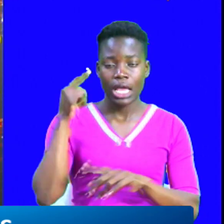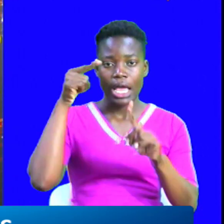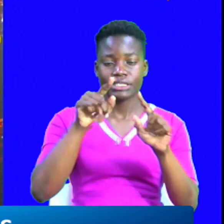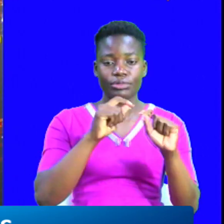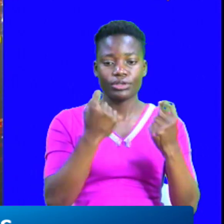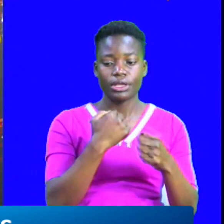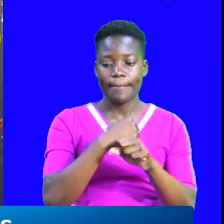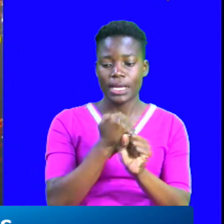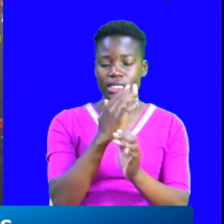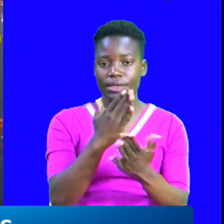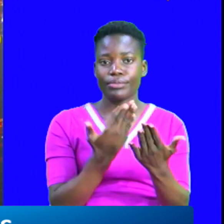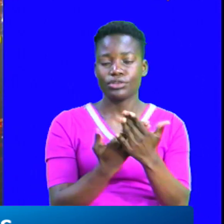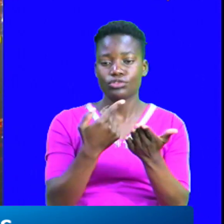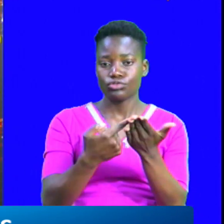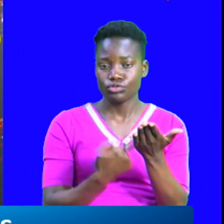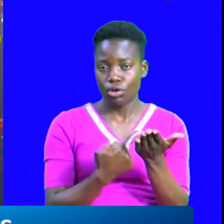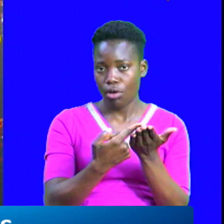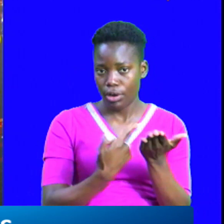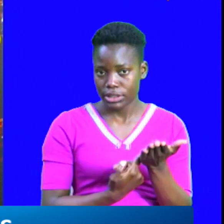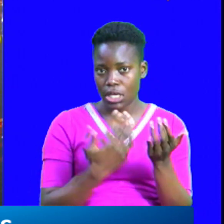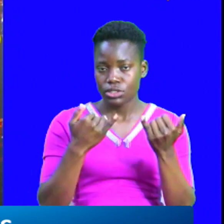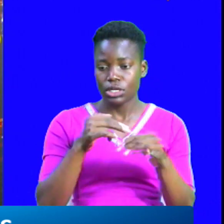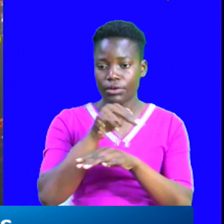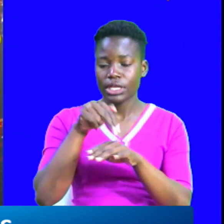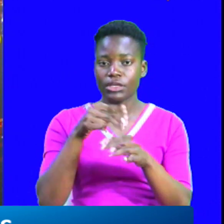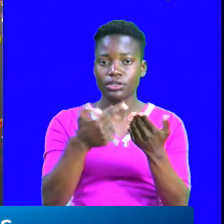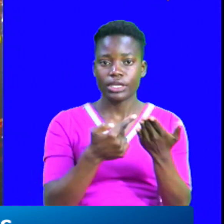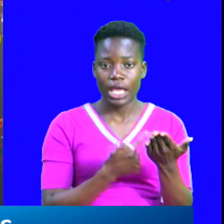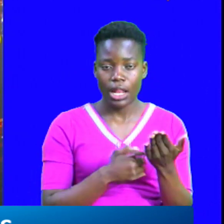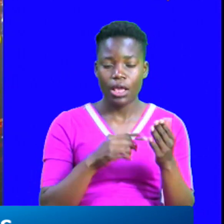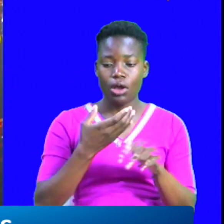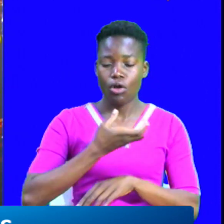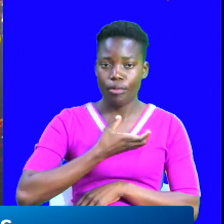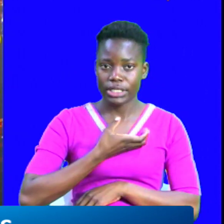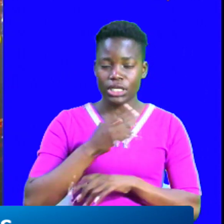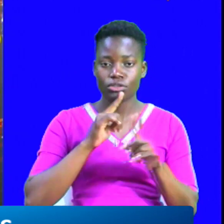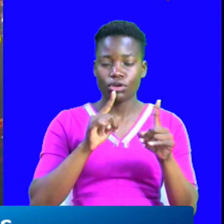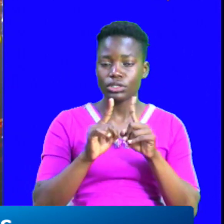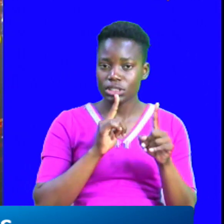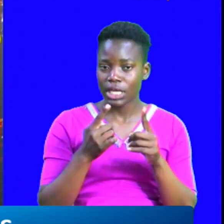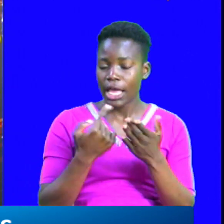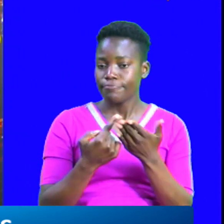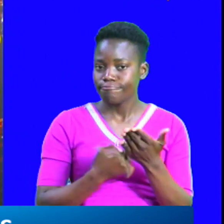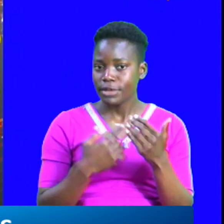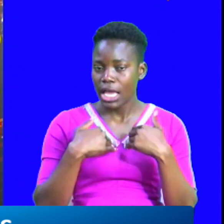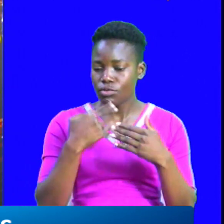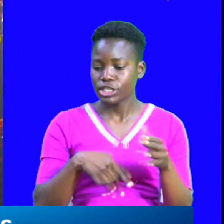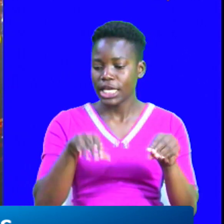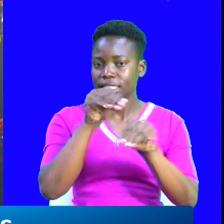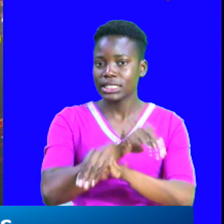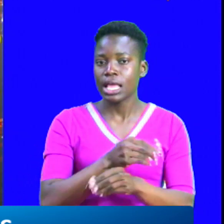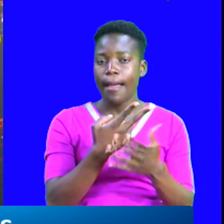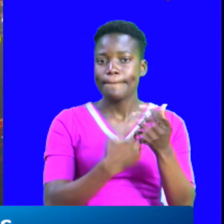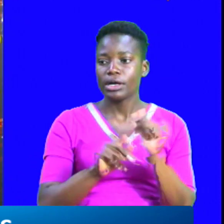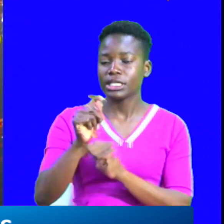make submissions to talks team. Now, the National Dialogue Committee talks were full of heated exchanges as both Kenya